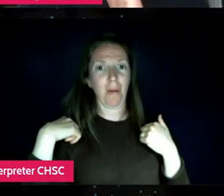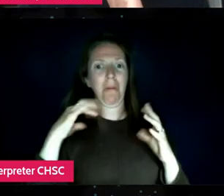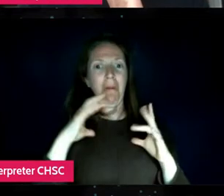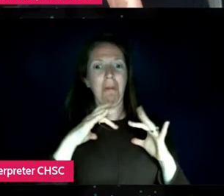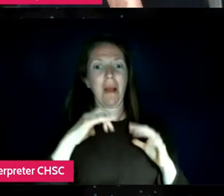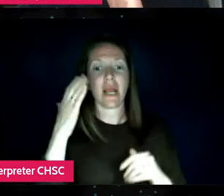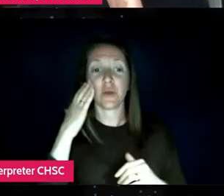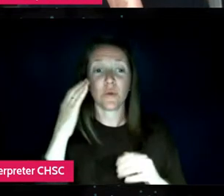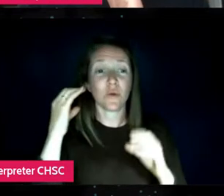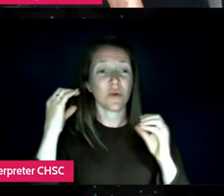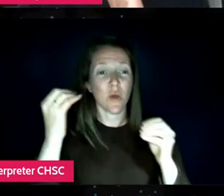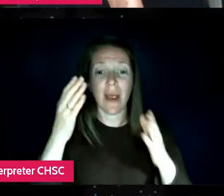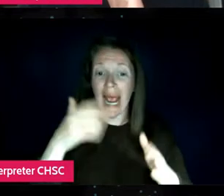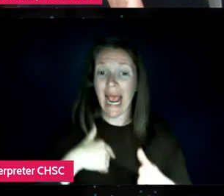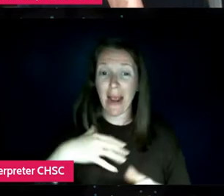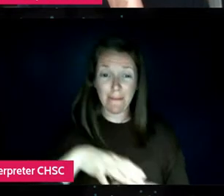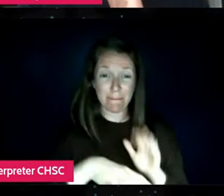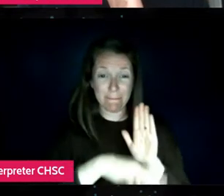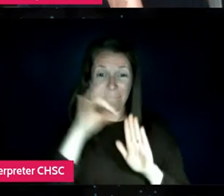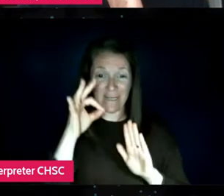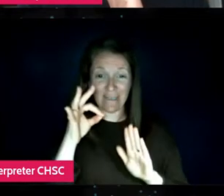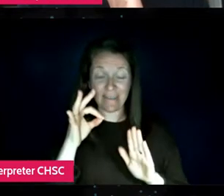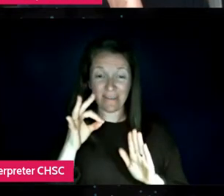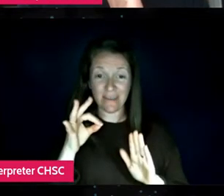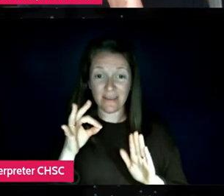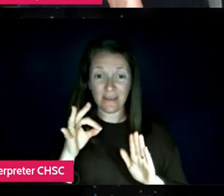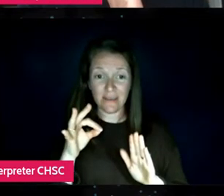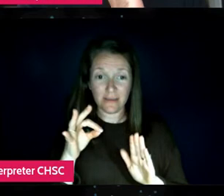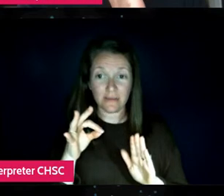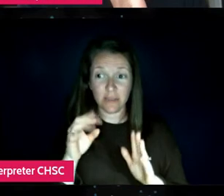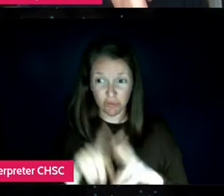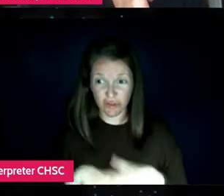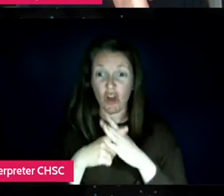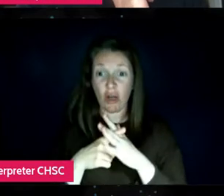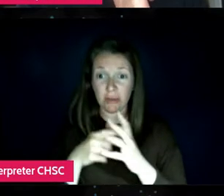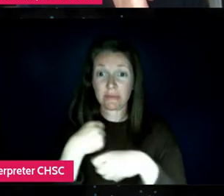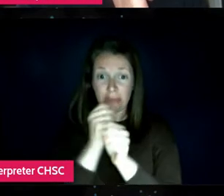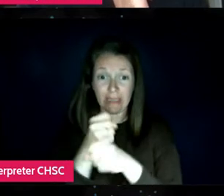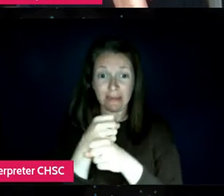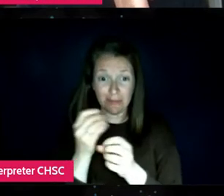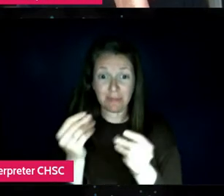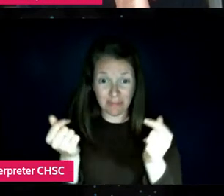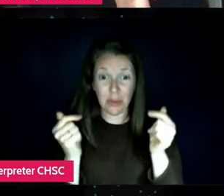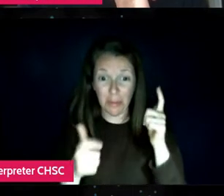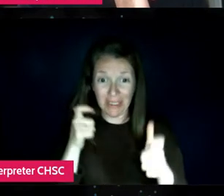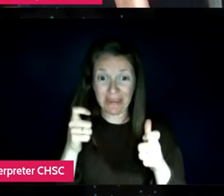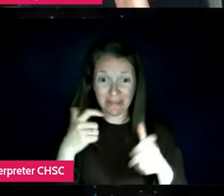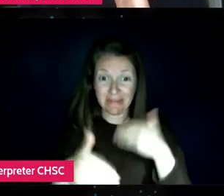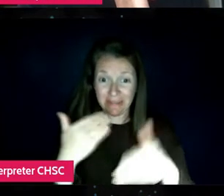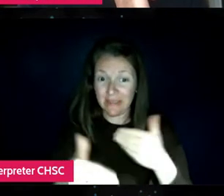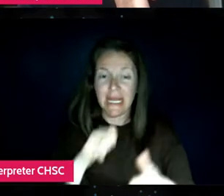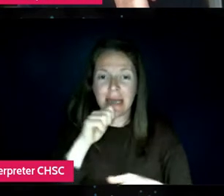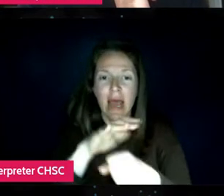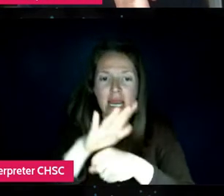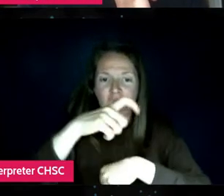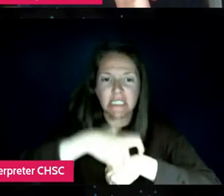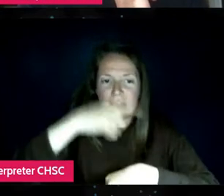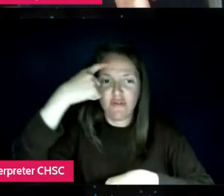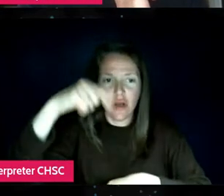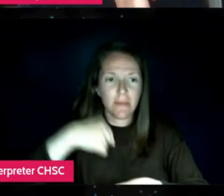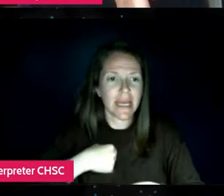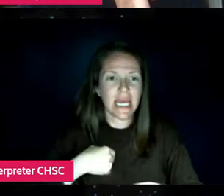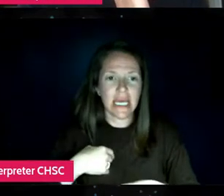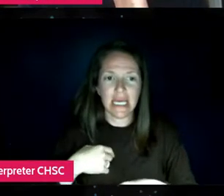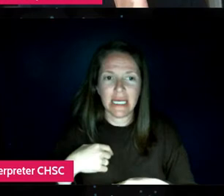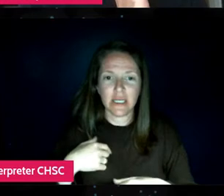with the time, because I got cast and we went into production pretty quickly. And there wasn't going to be enough time for me to put on any kind